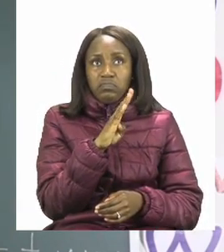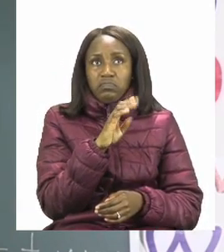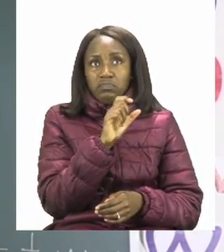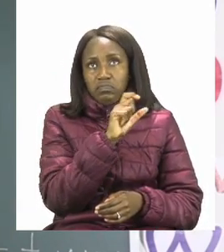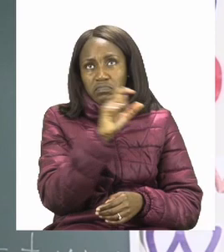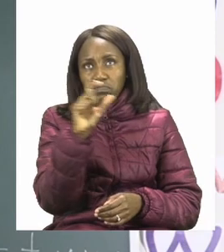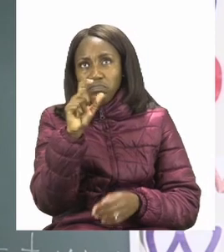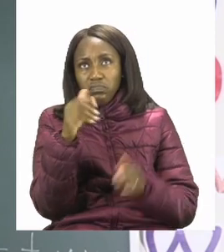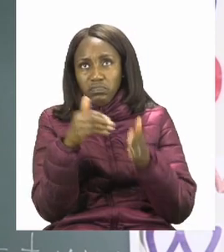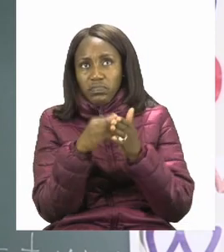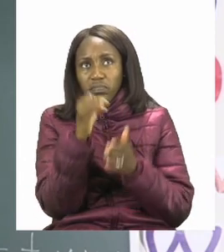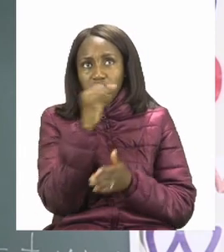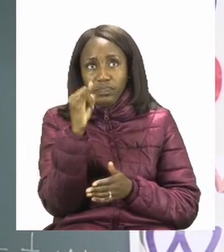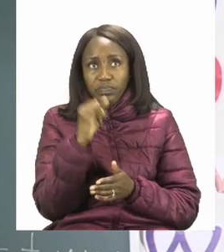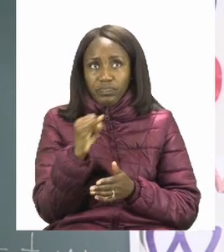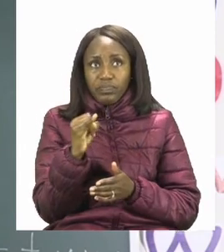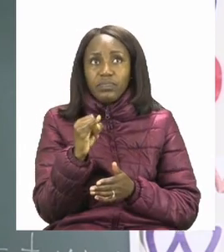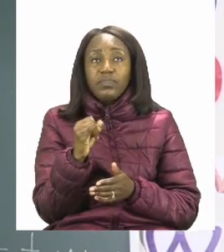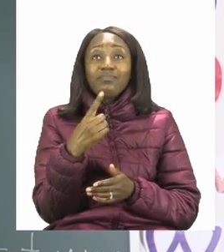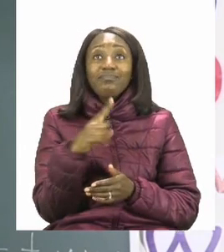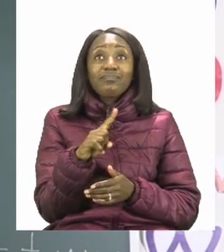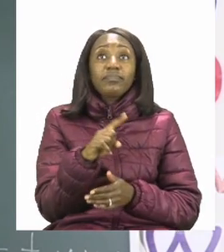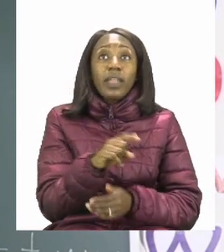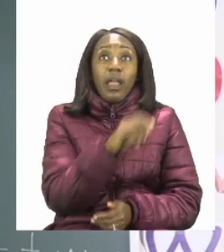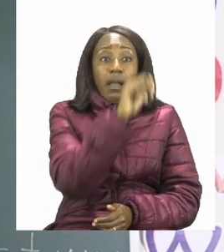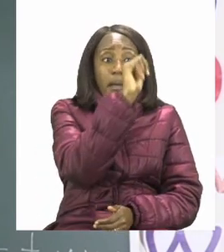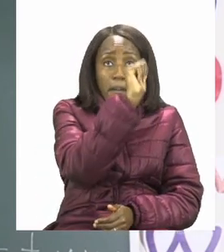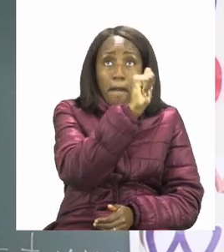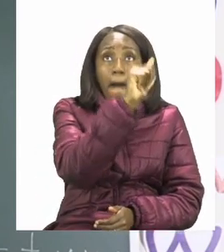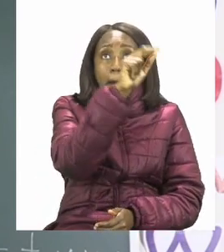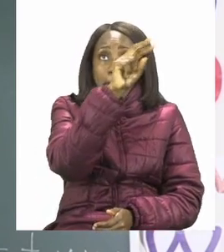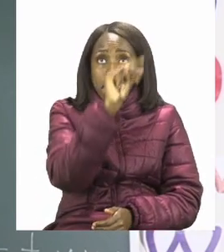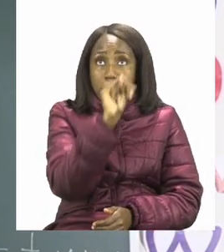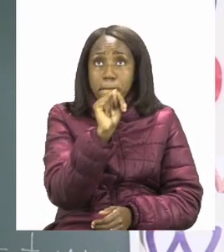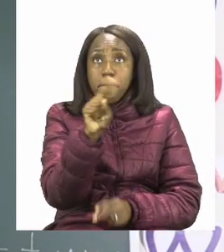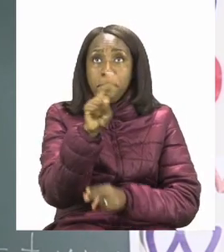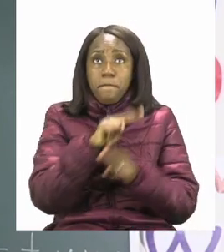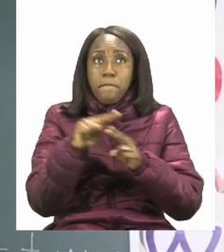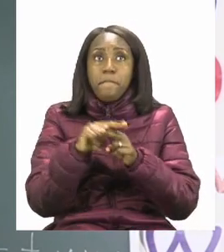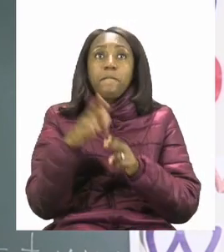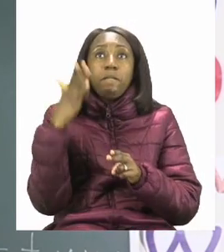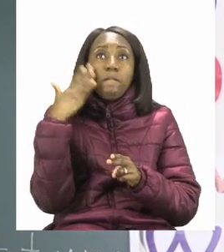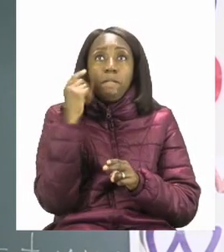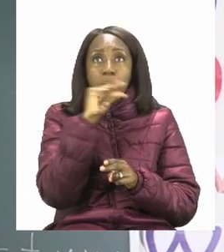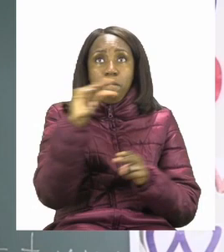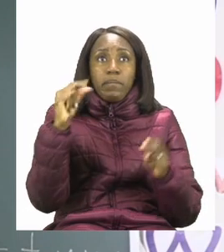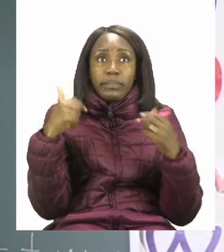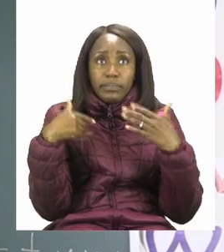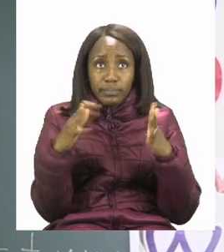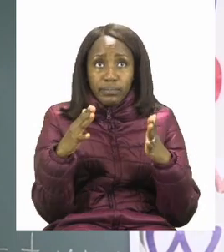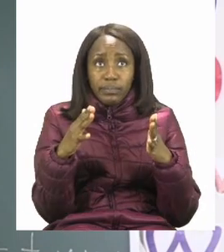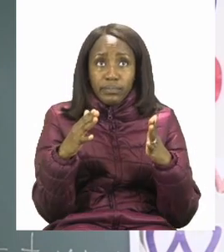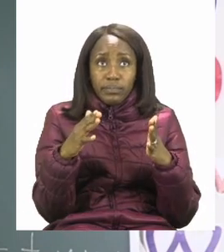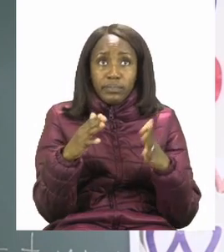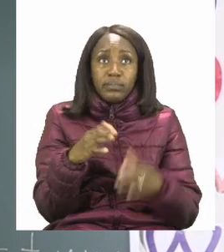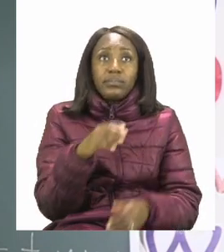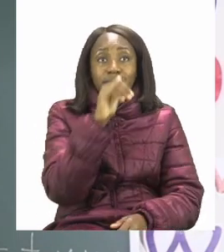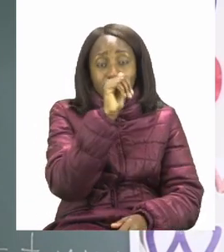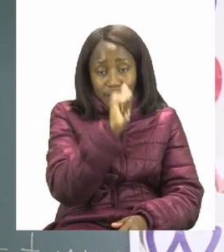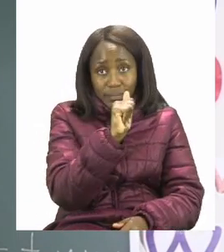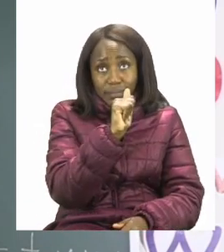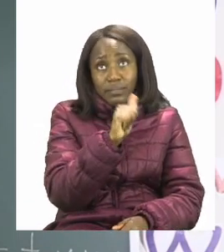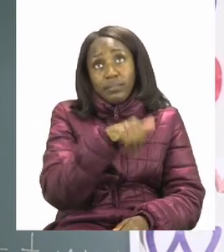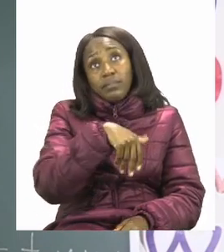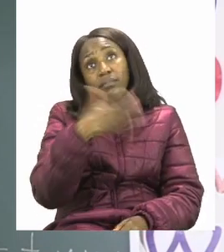to Z. But if we're going to use an, then that means the word starts with either an